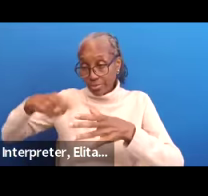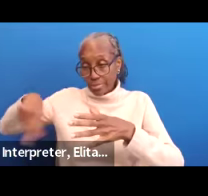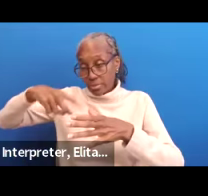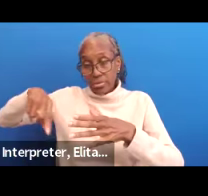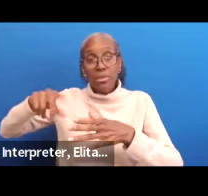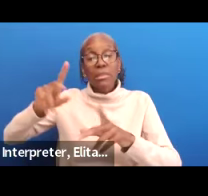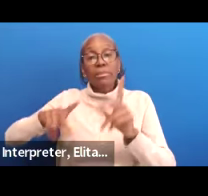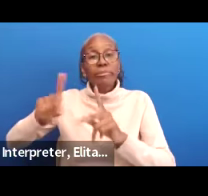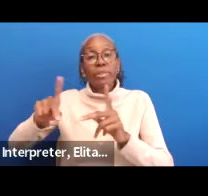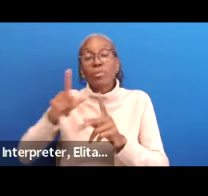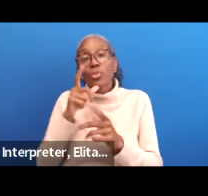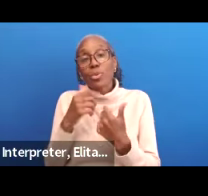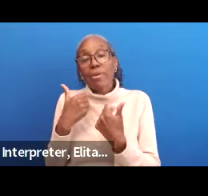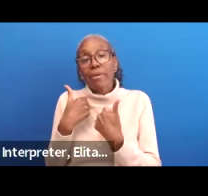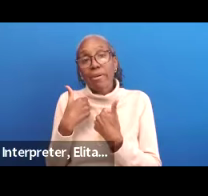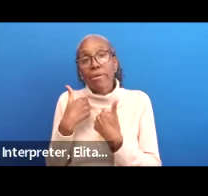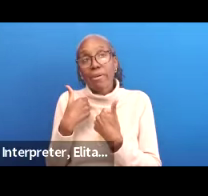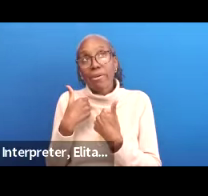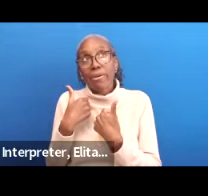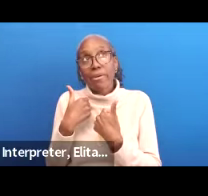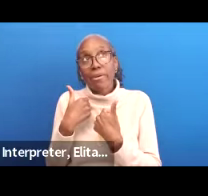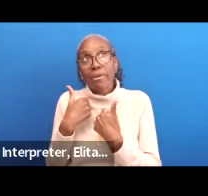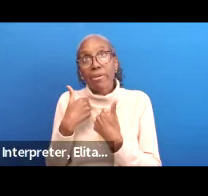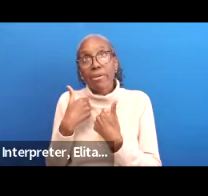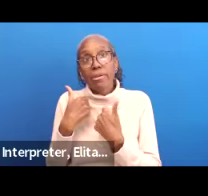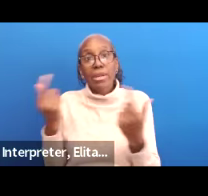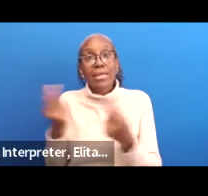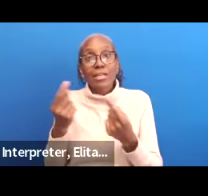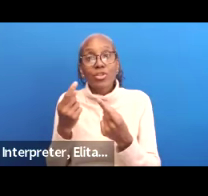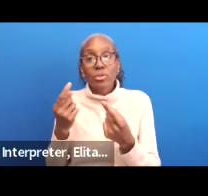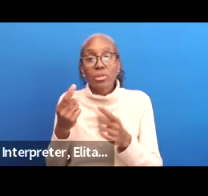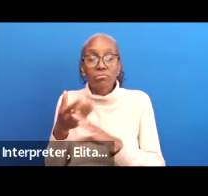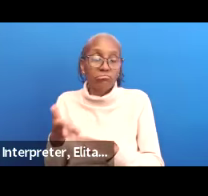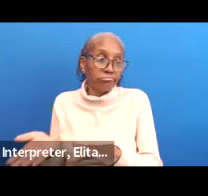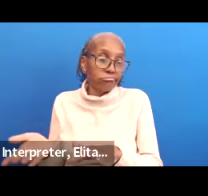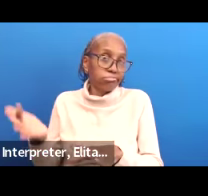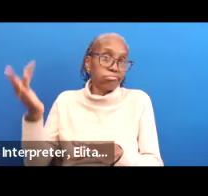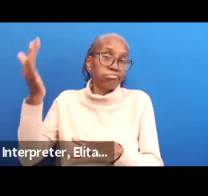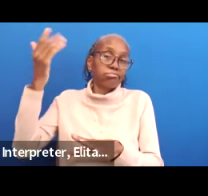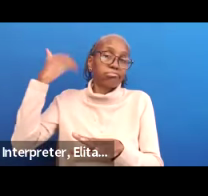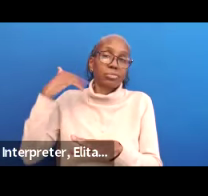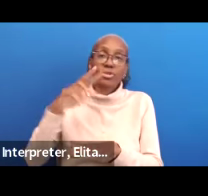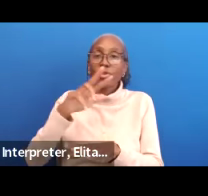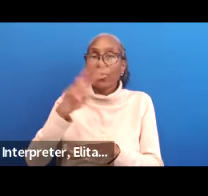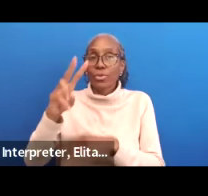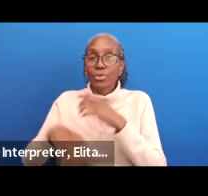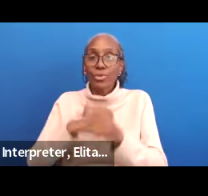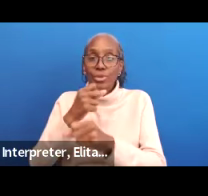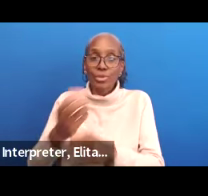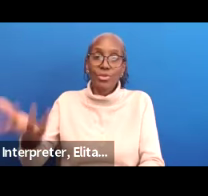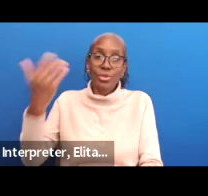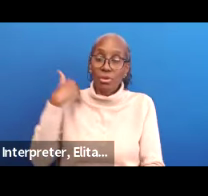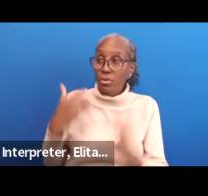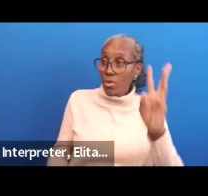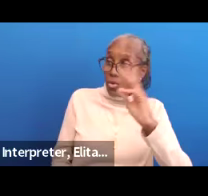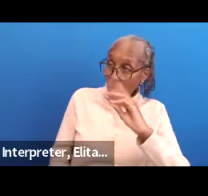was tested in patients who were injured as long ago as 32 years.